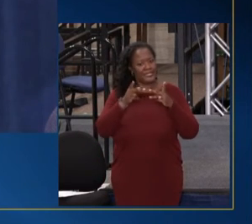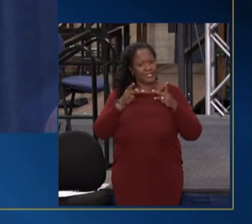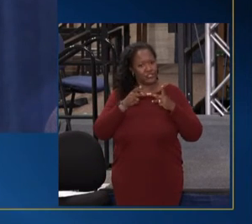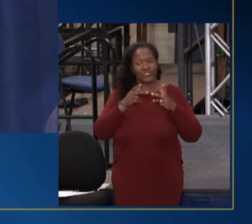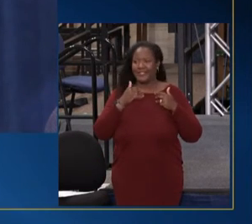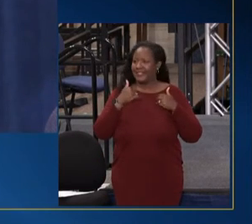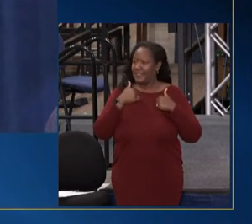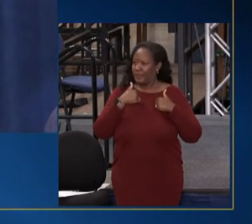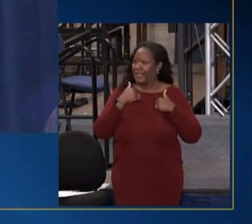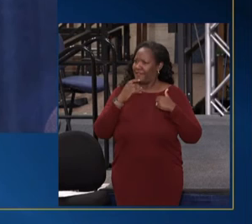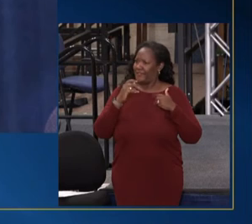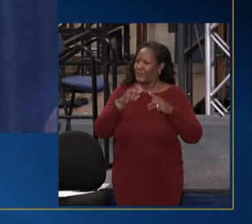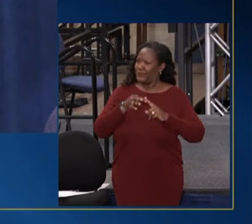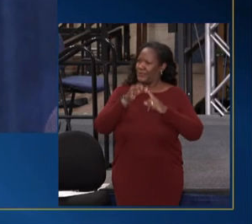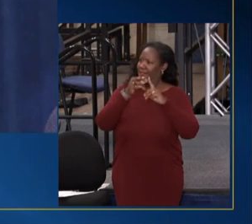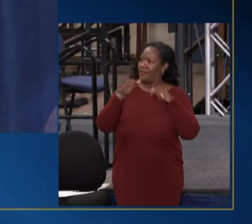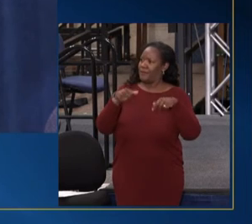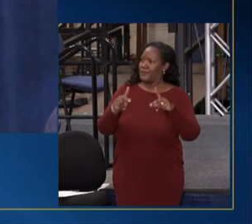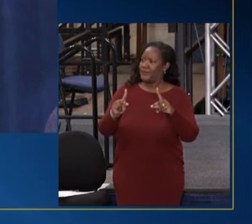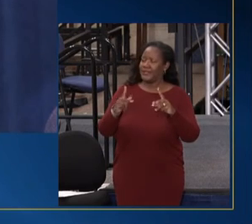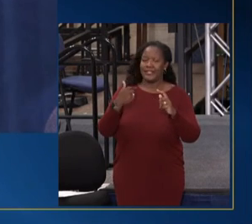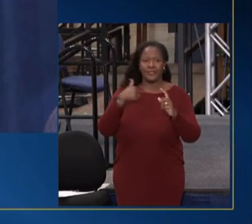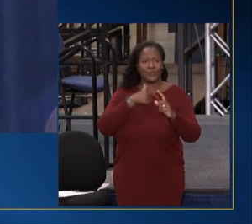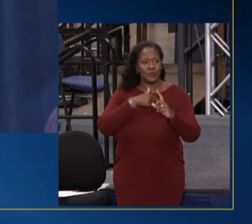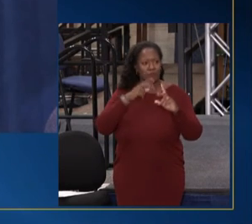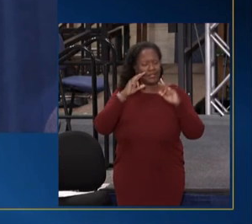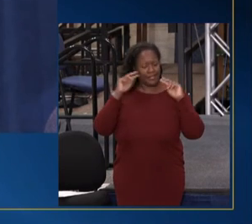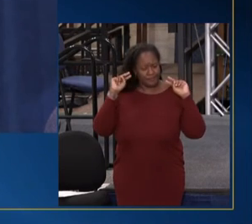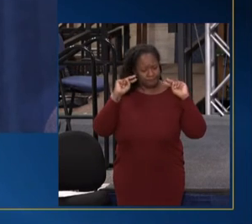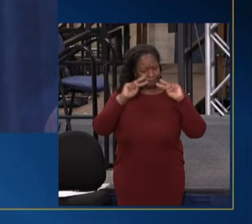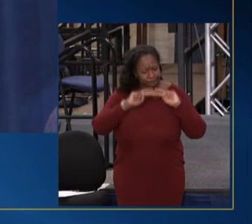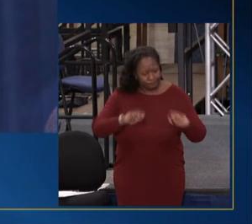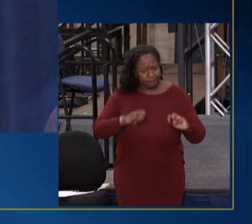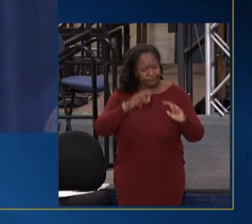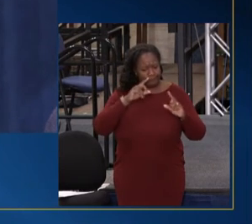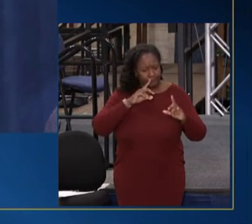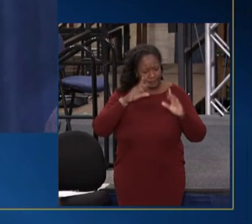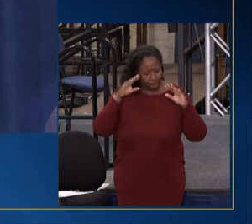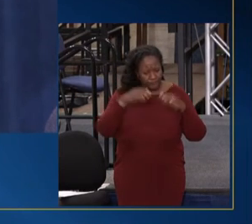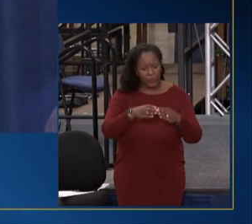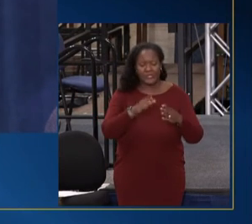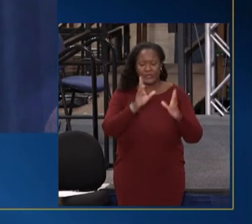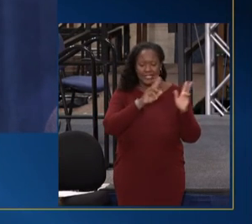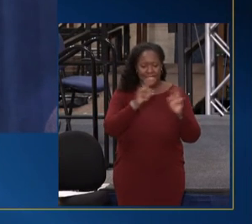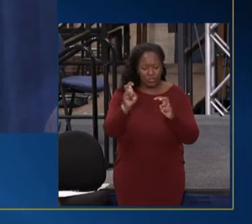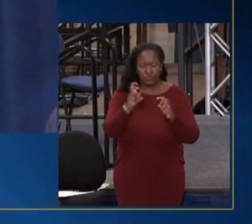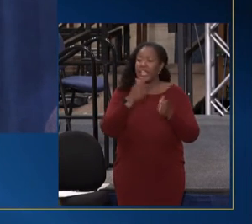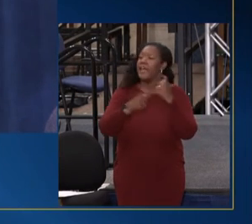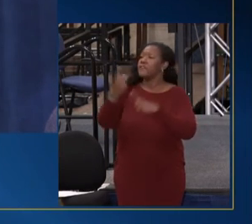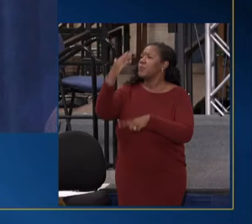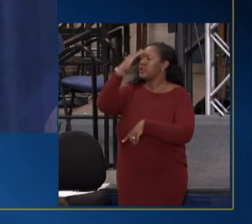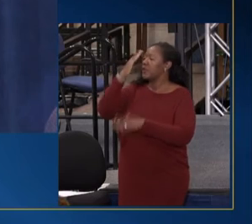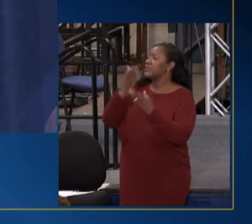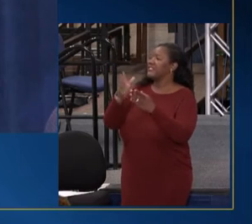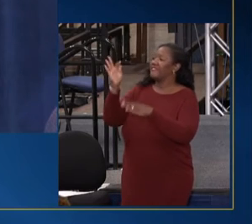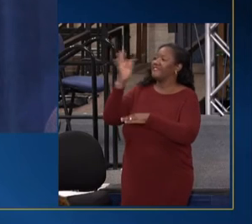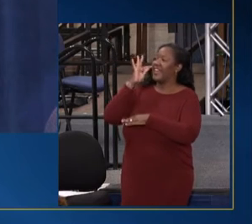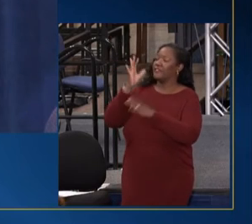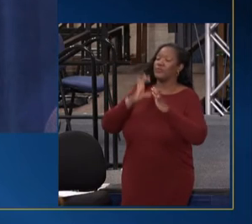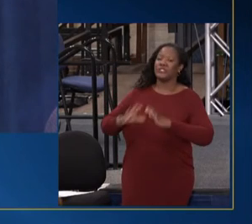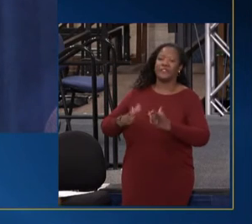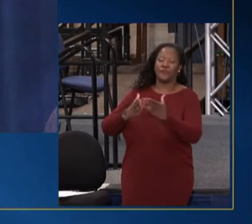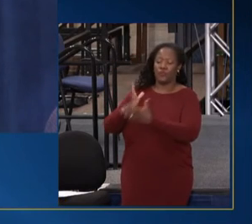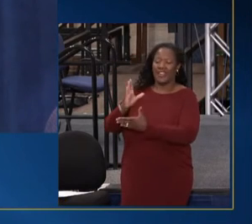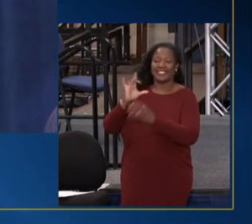unique opportunity for HHS as it looks at these issues, right? Because, sure, everybody knows federal civil rights laws continue to advance